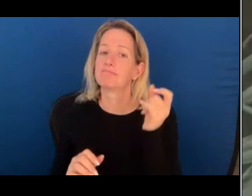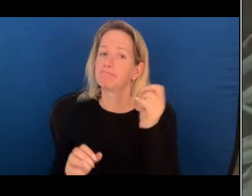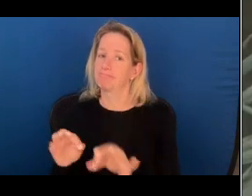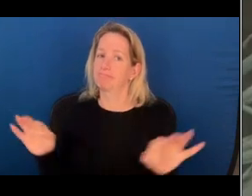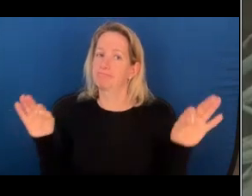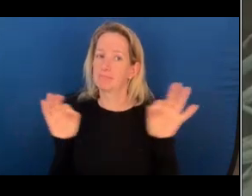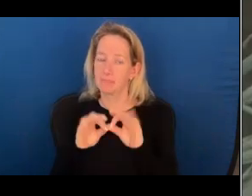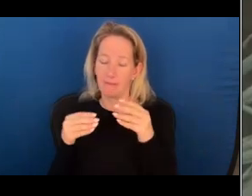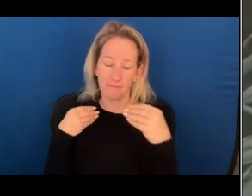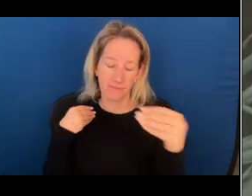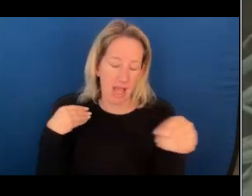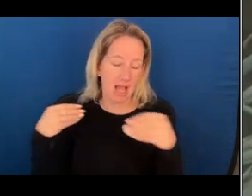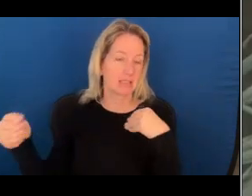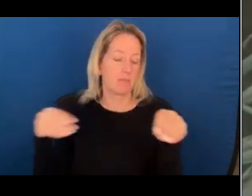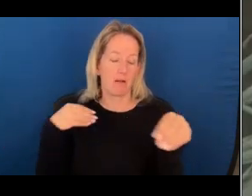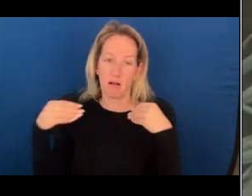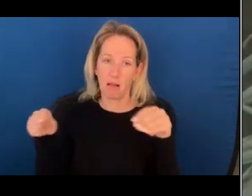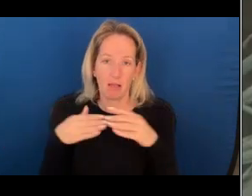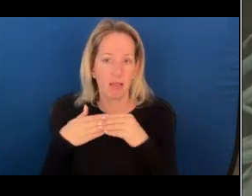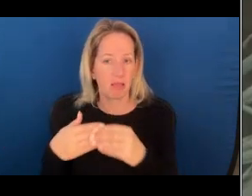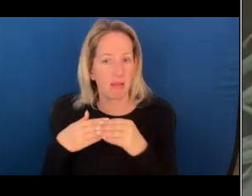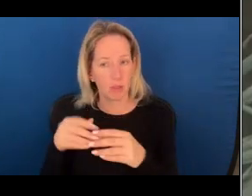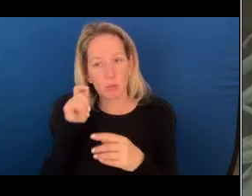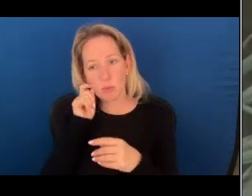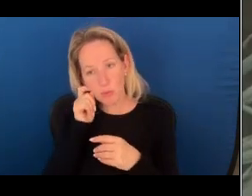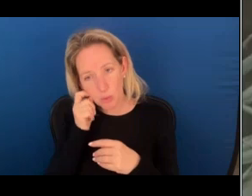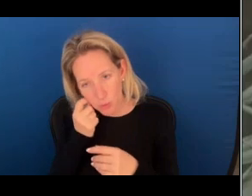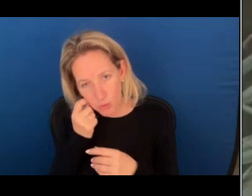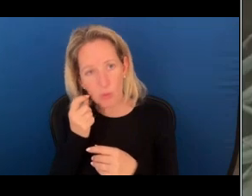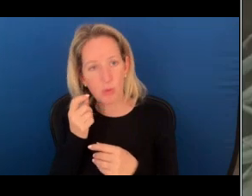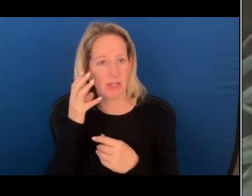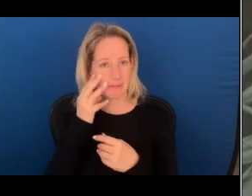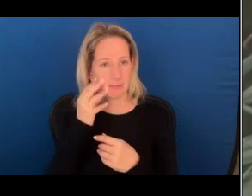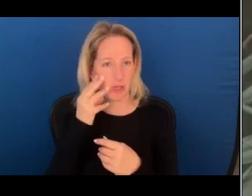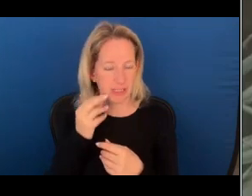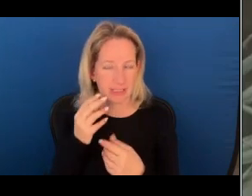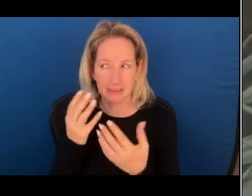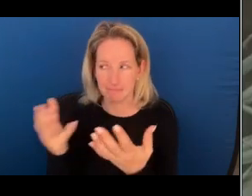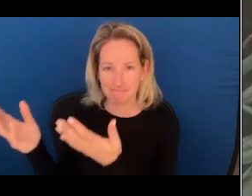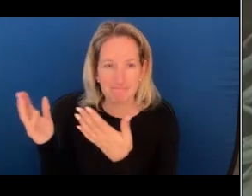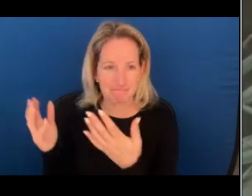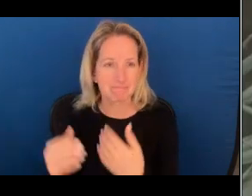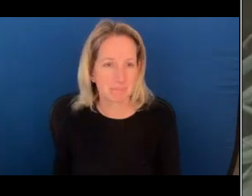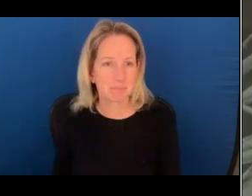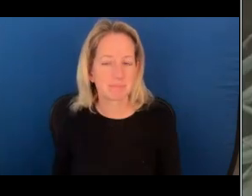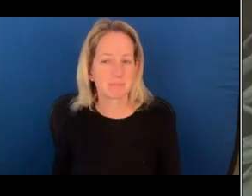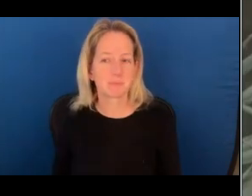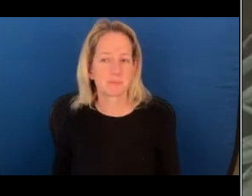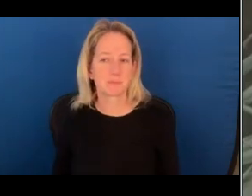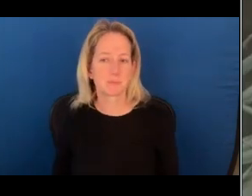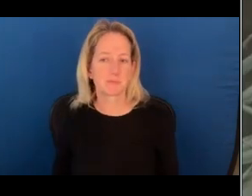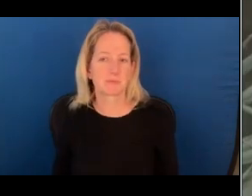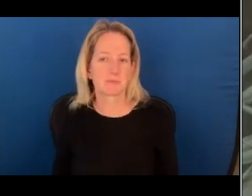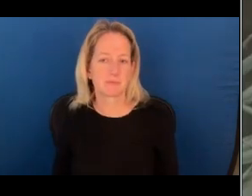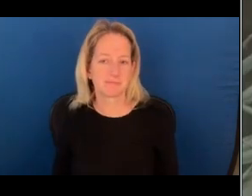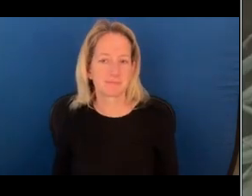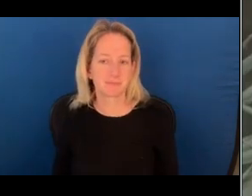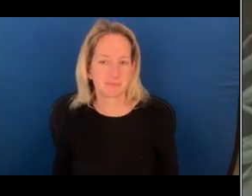has been a really cool experience to see how receptive they are to that. Yeah, that's great.